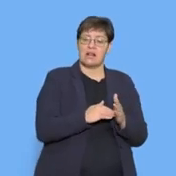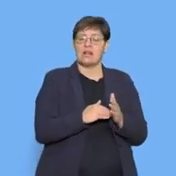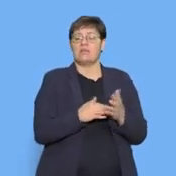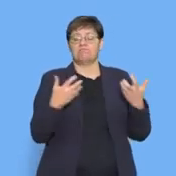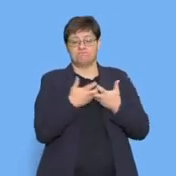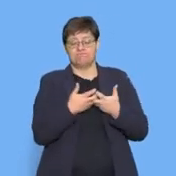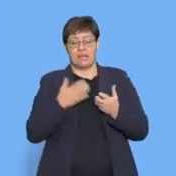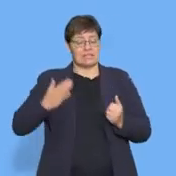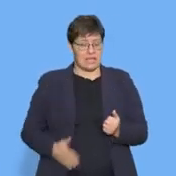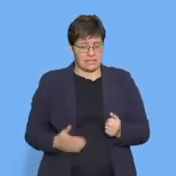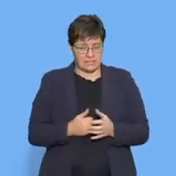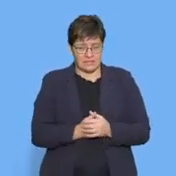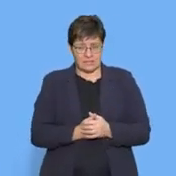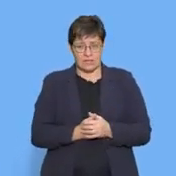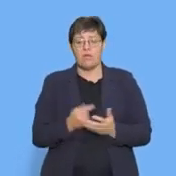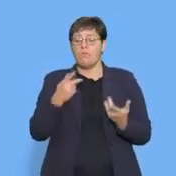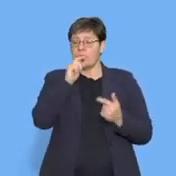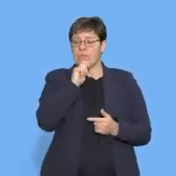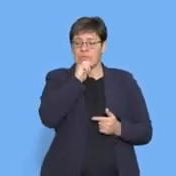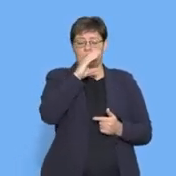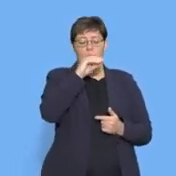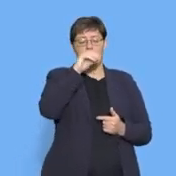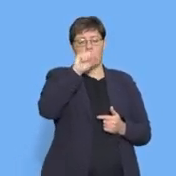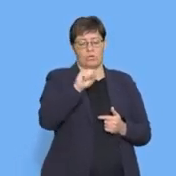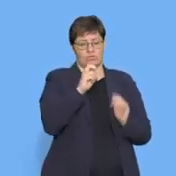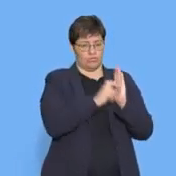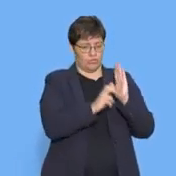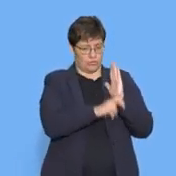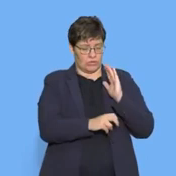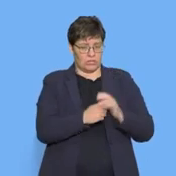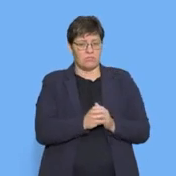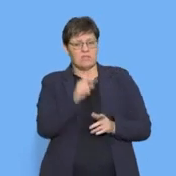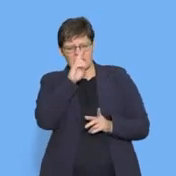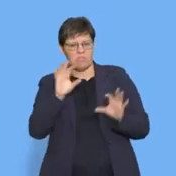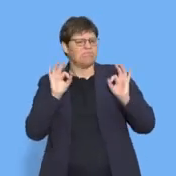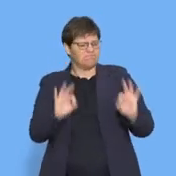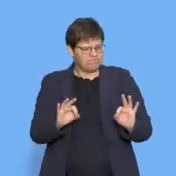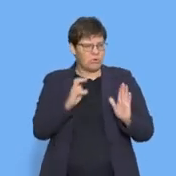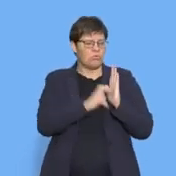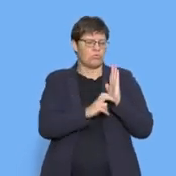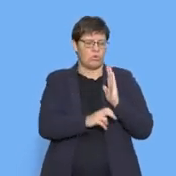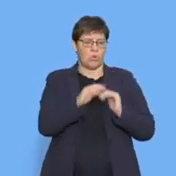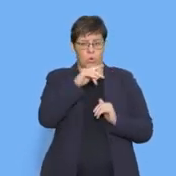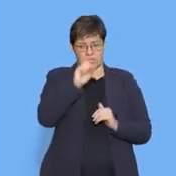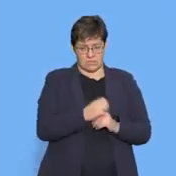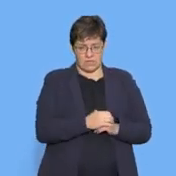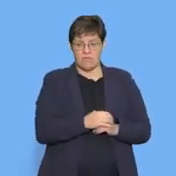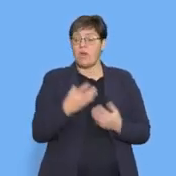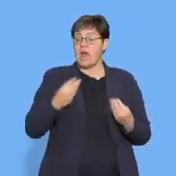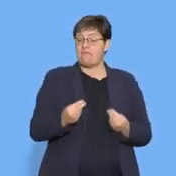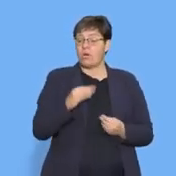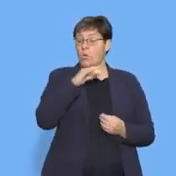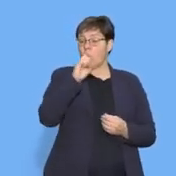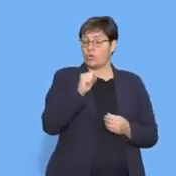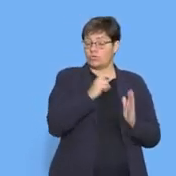But what we do have, which means we're probably going to use the cos rule. So let's check to see if we have exactly what we need for the cos rule. So remember, when we're looking